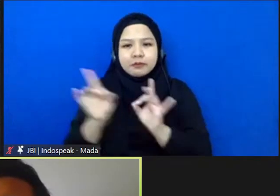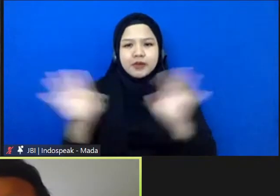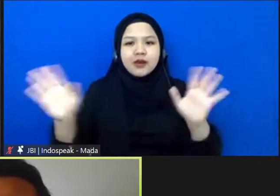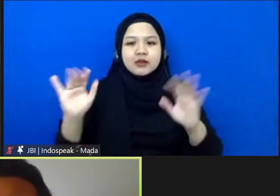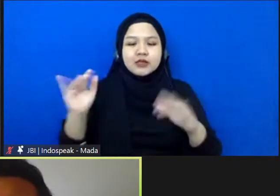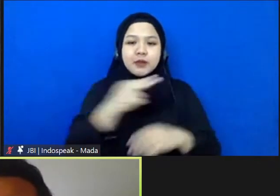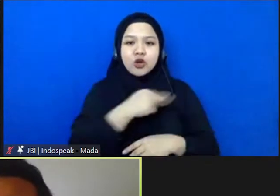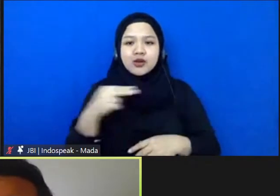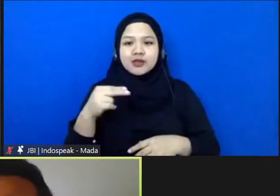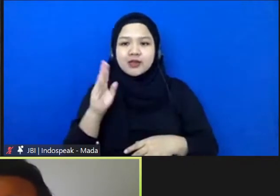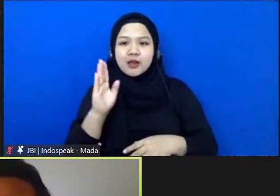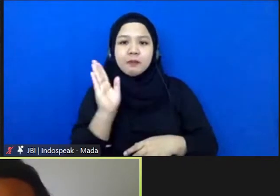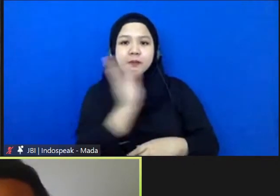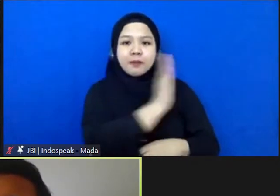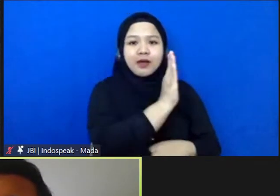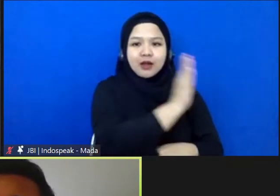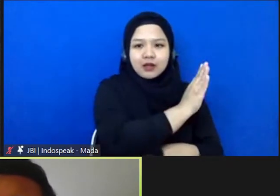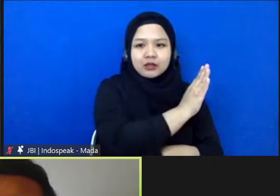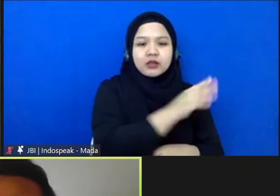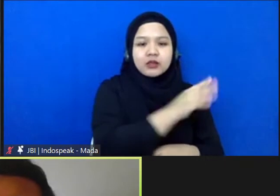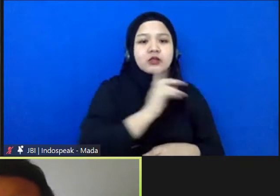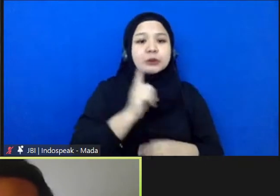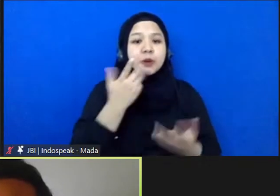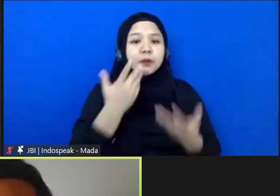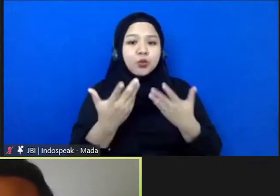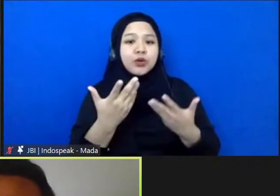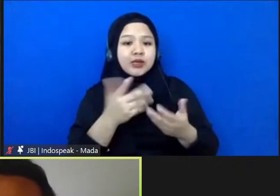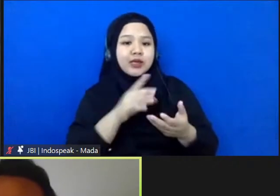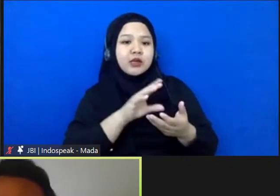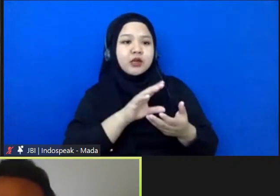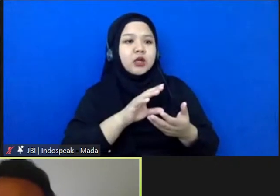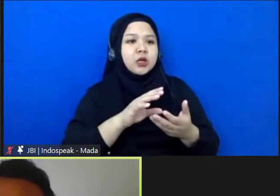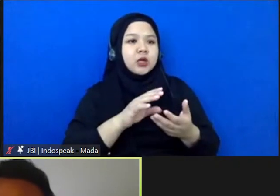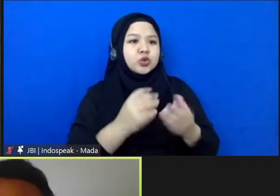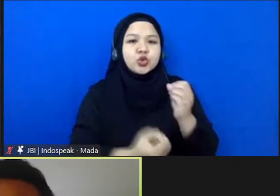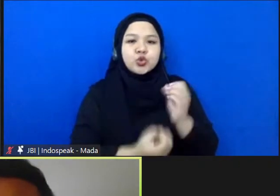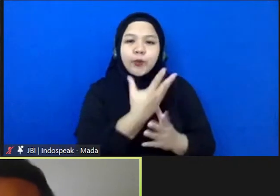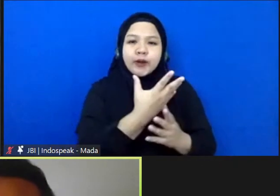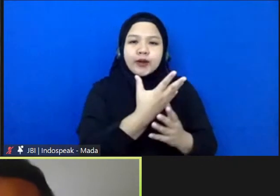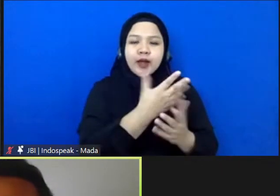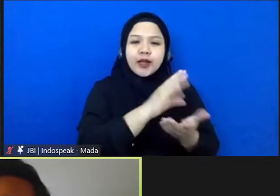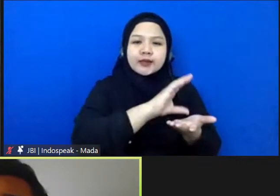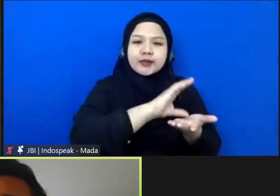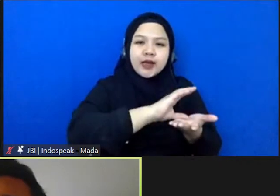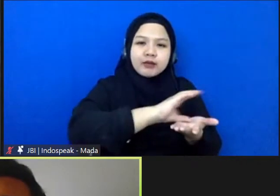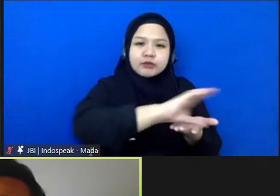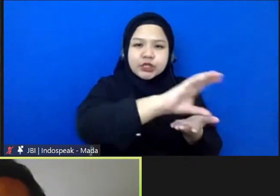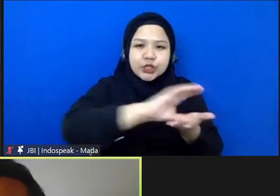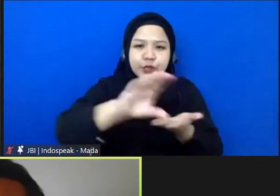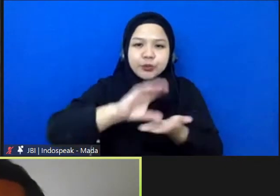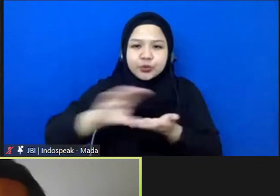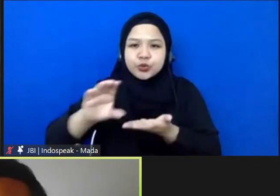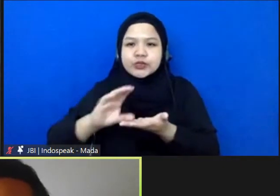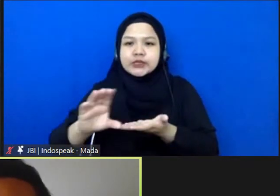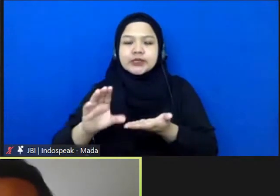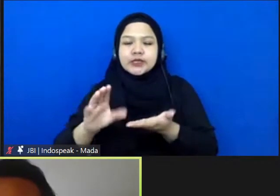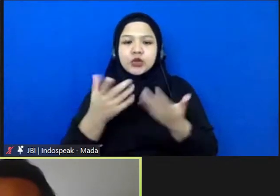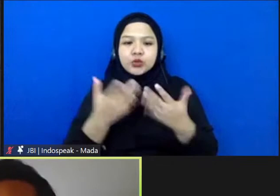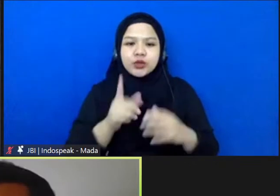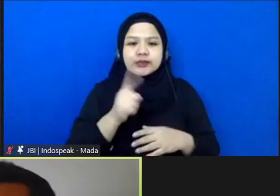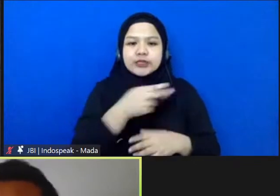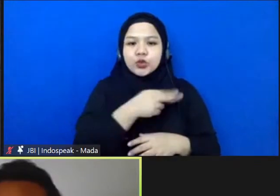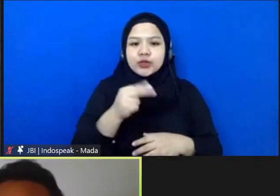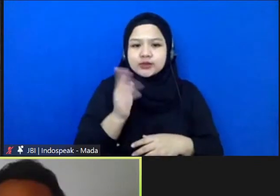have unequitable distribution of health resources. They have inequitable distribution of health workforce